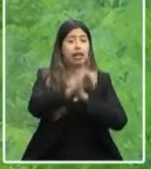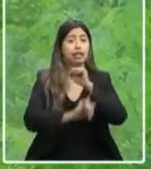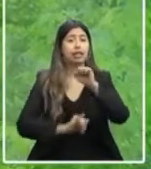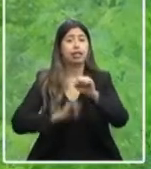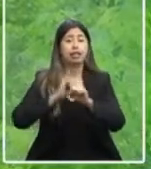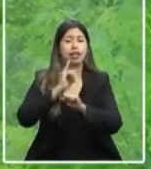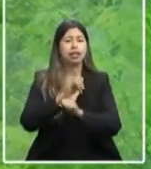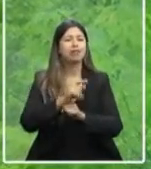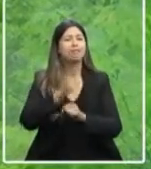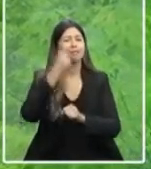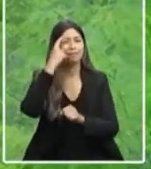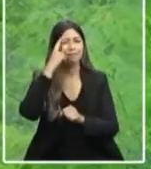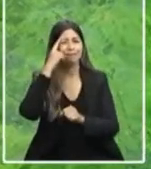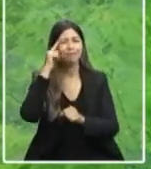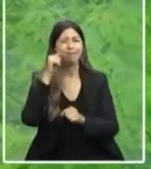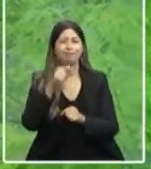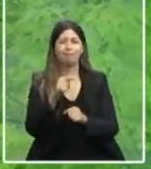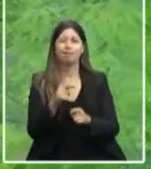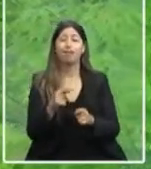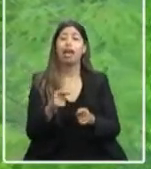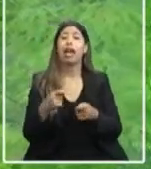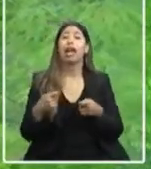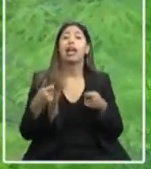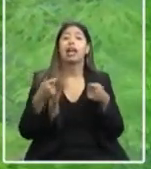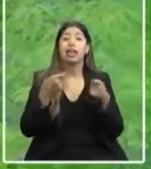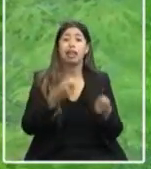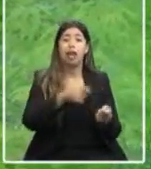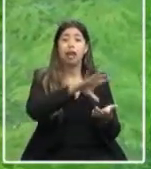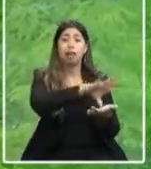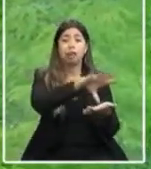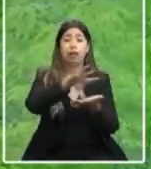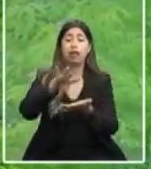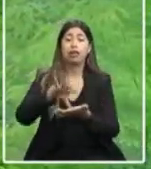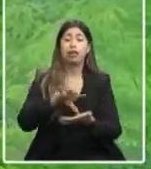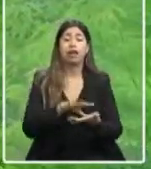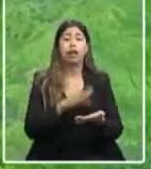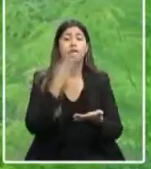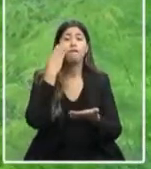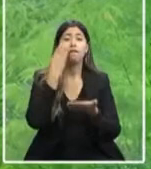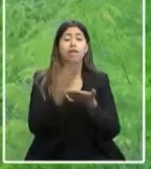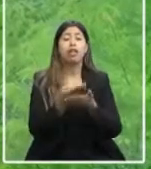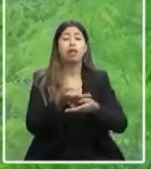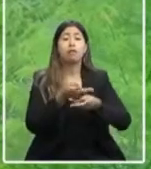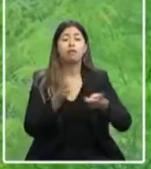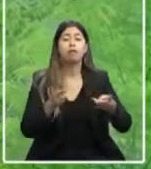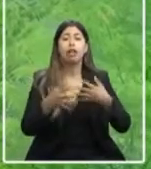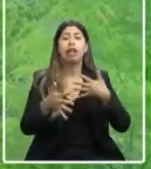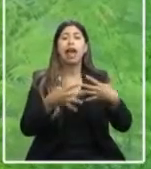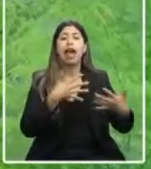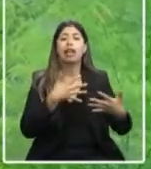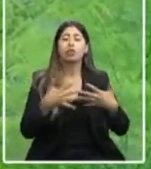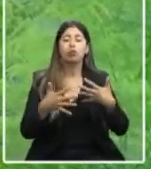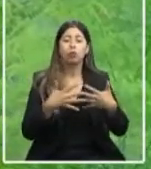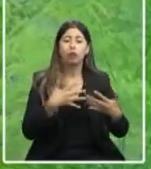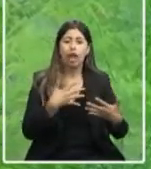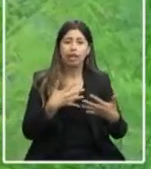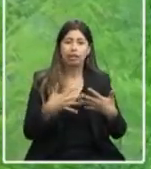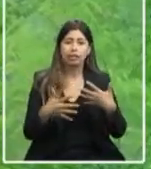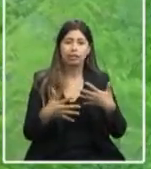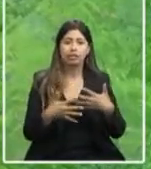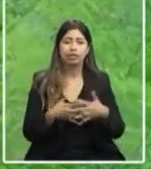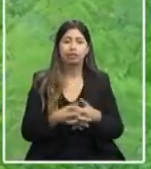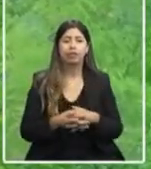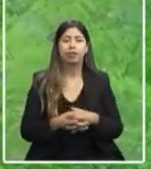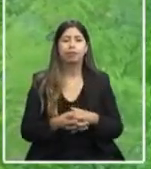public goods, nature's public goods, global public goods, because at the moment they are not being paid for. Where does this money come